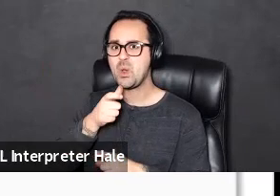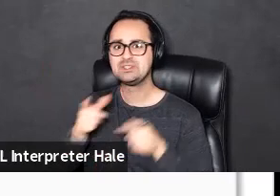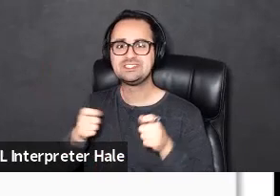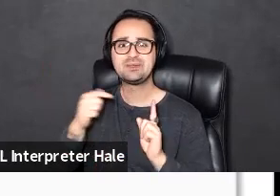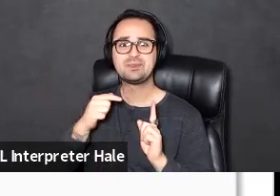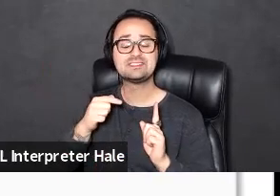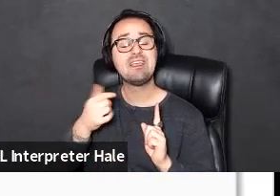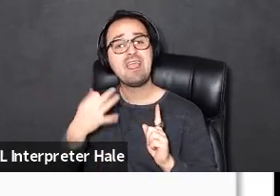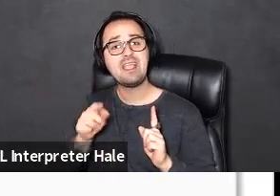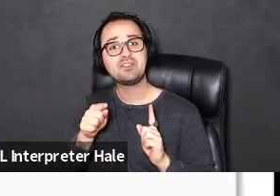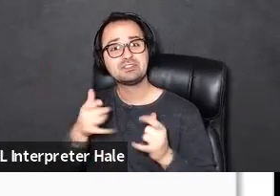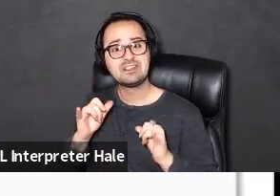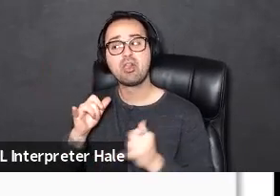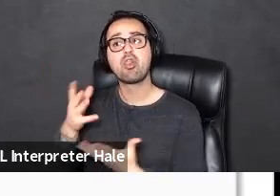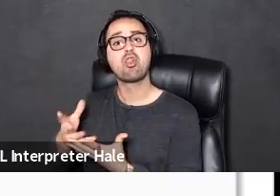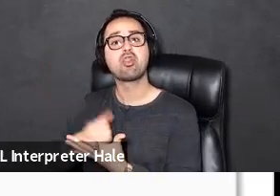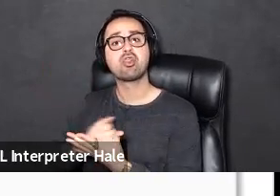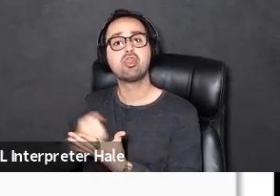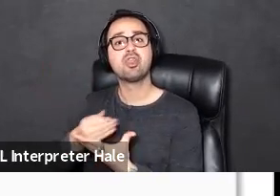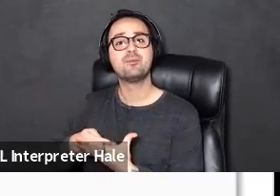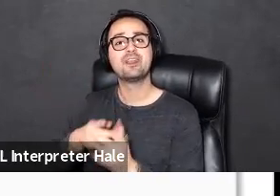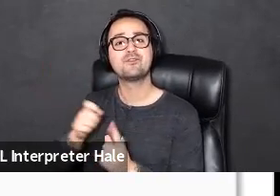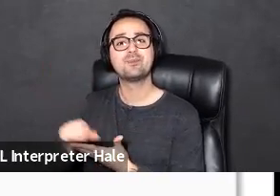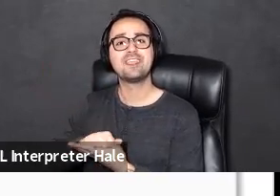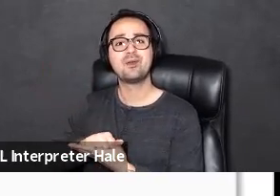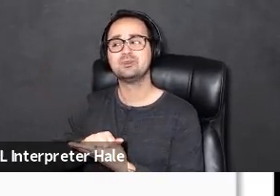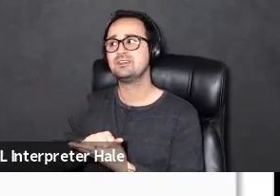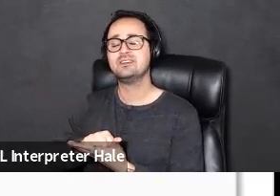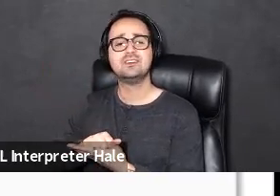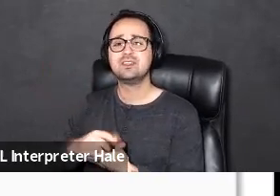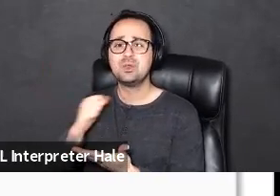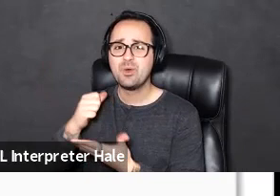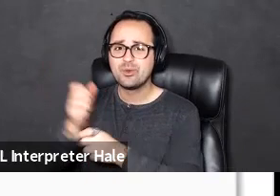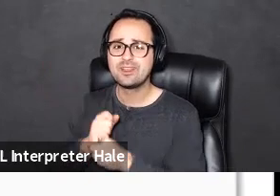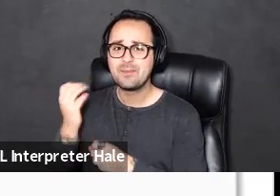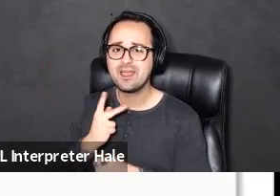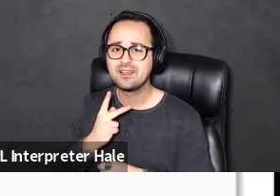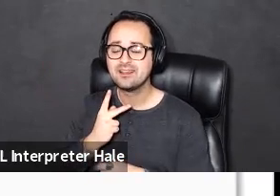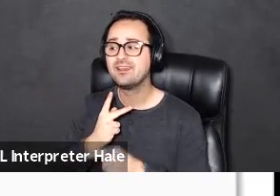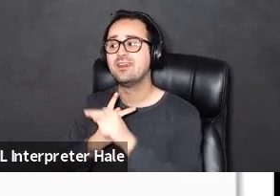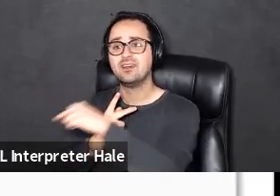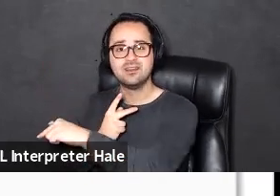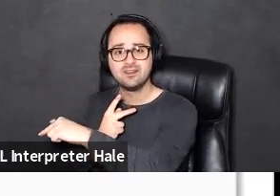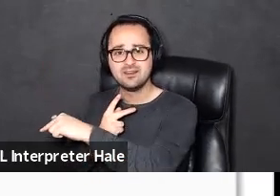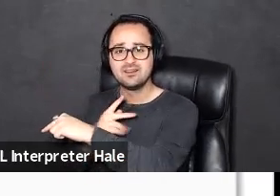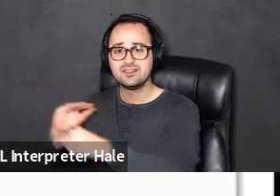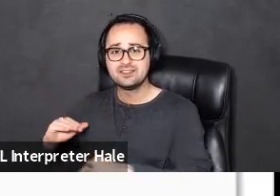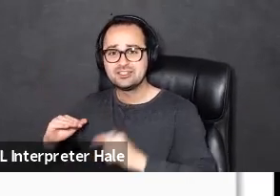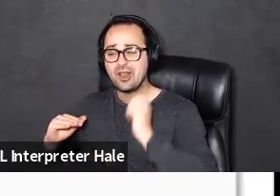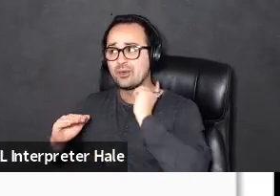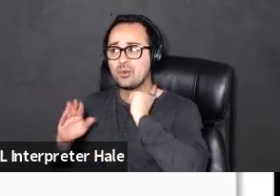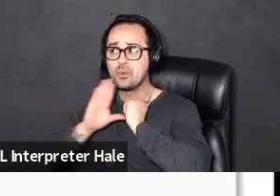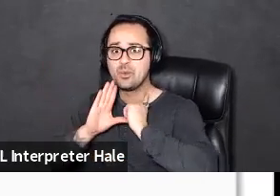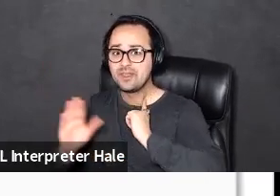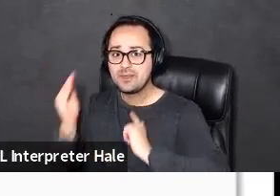money out while the downturn occurs, you're not going to ever get it back. And is the child going to be aware enough or